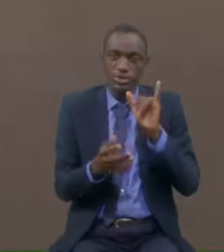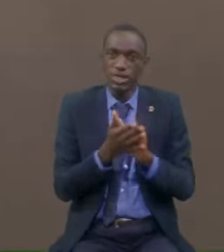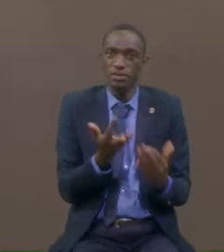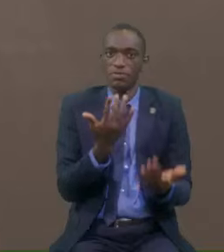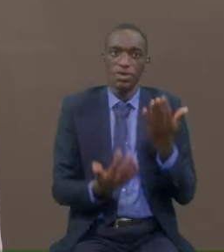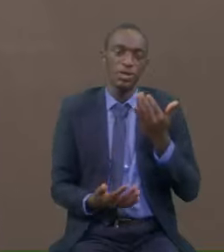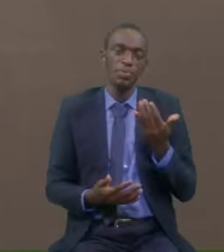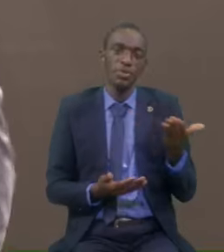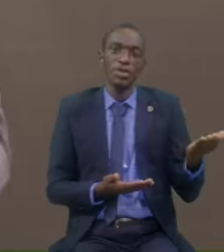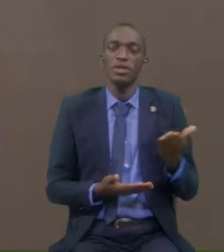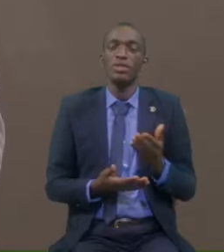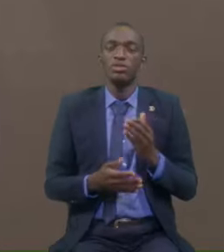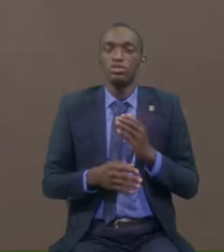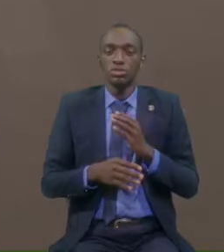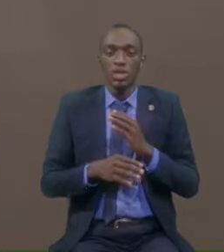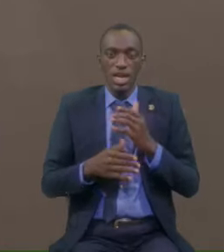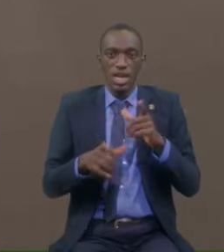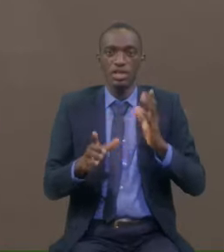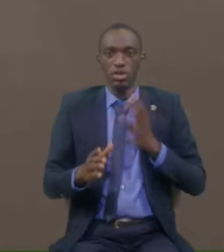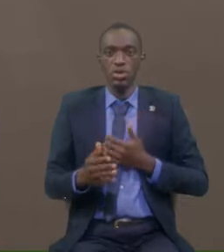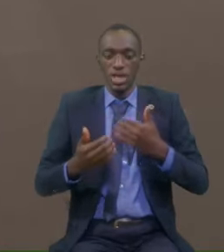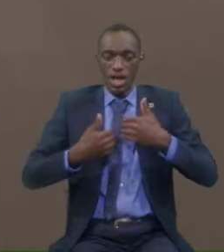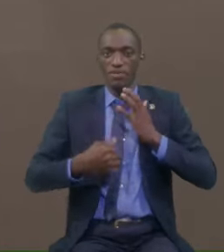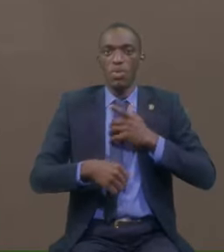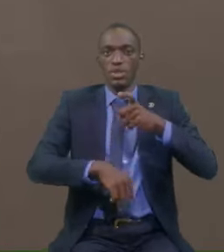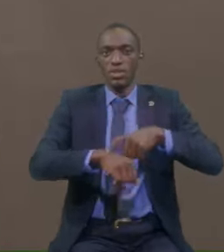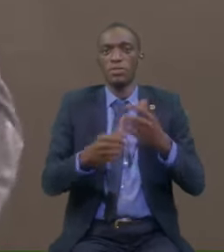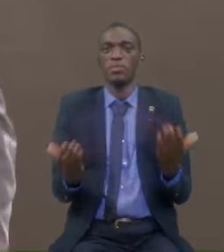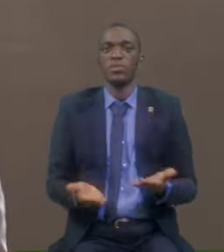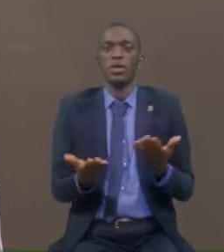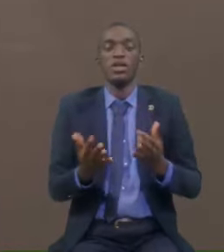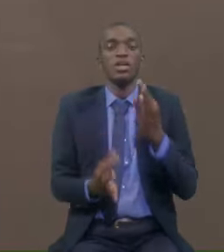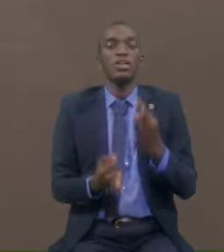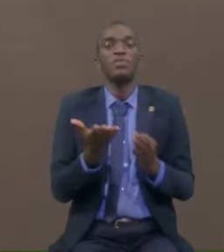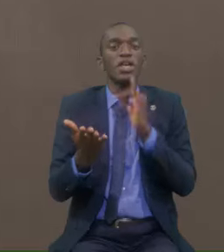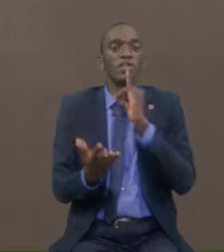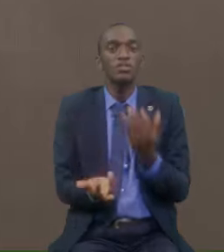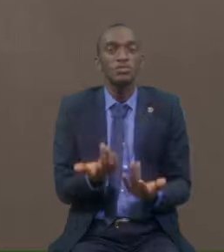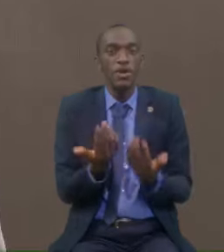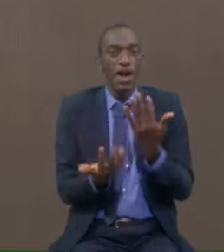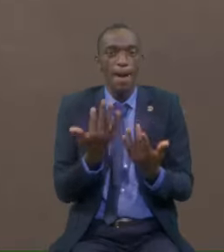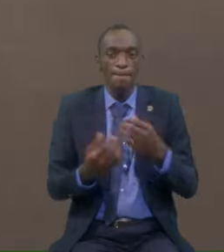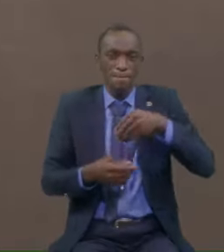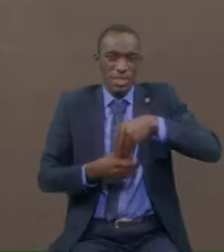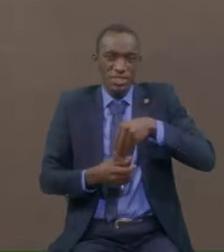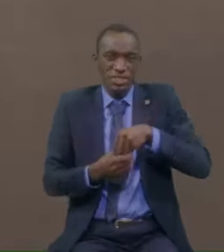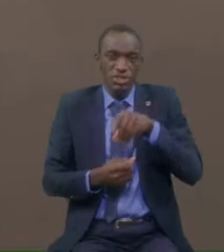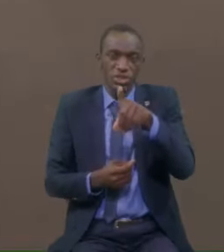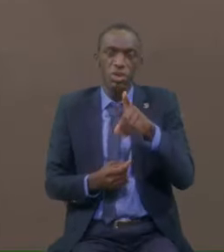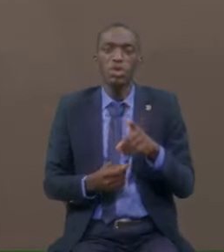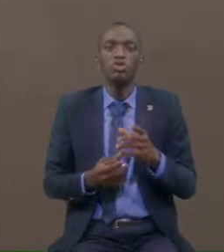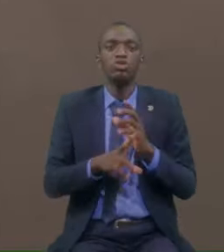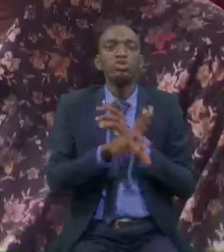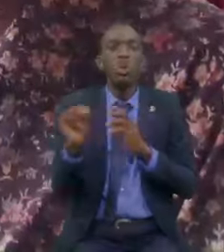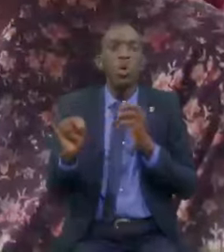time here. And if there's fire burning inside you, no evil spirit will jump into